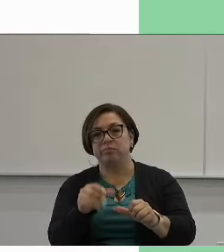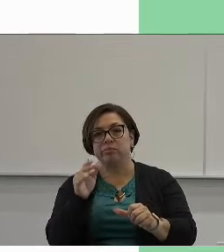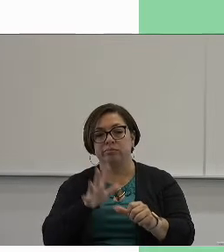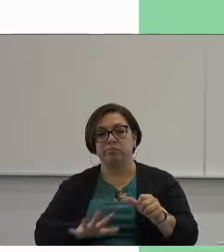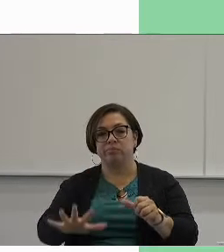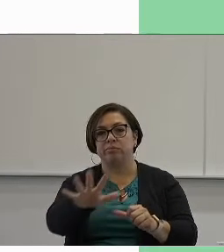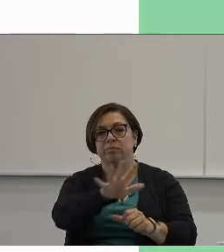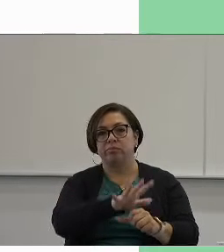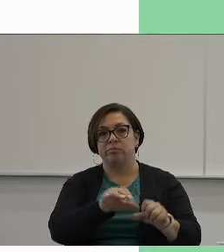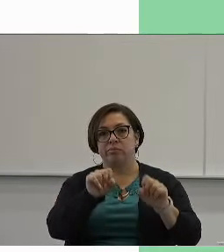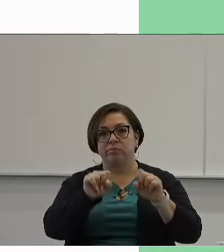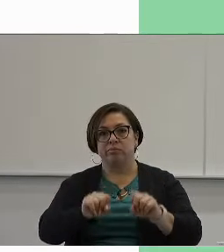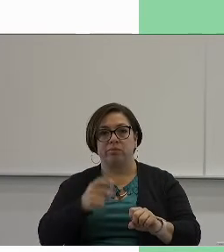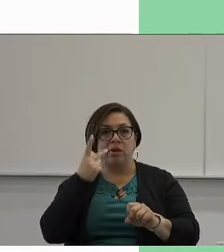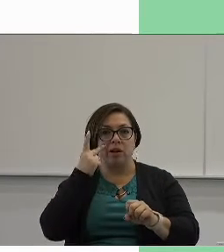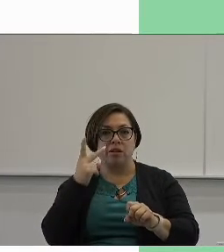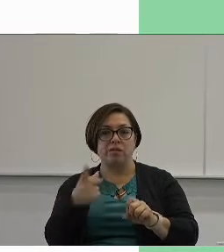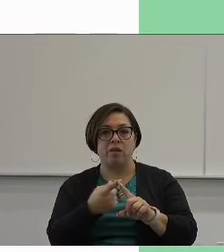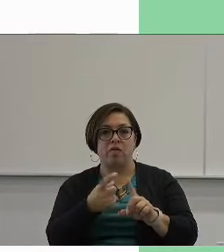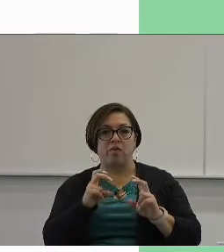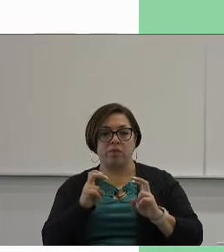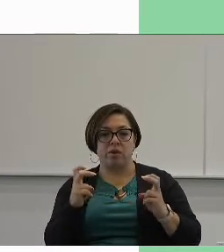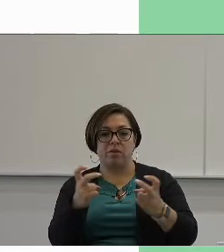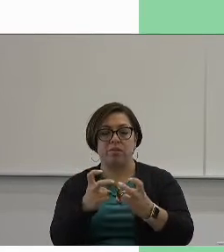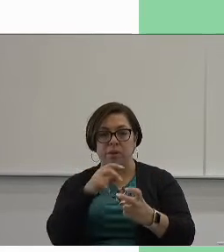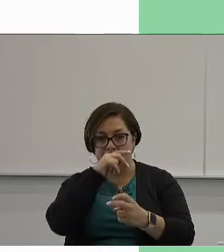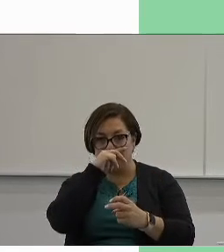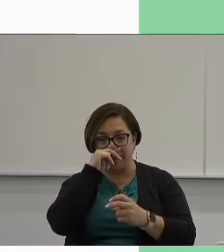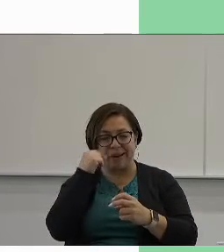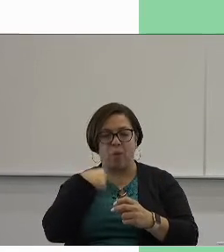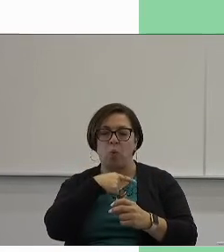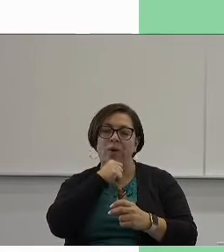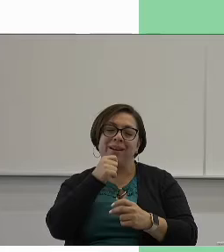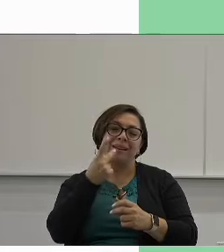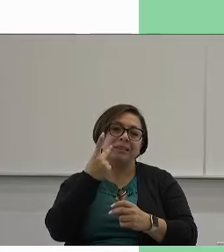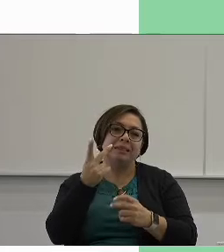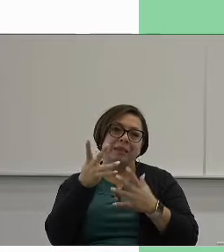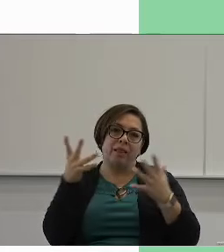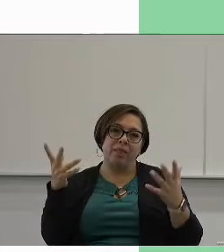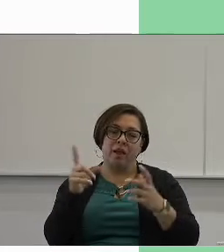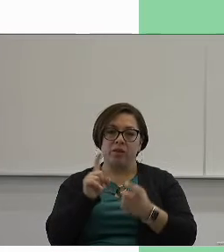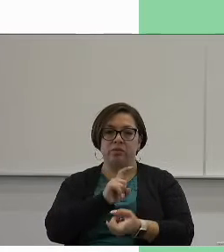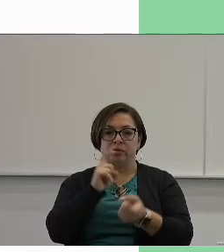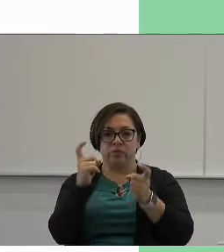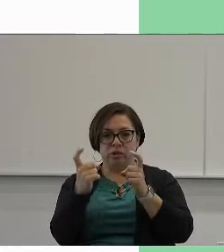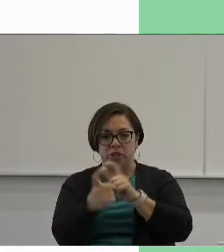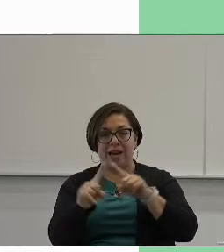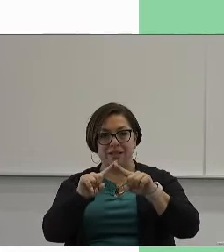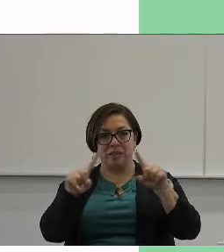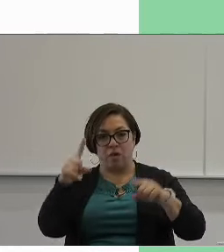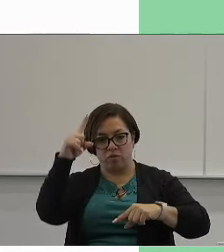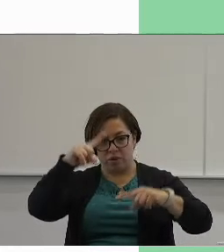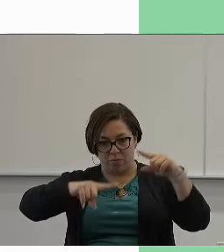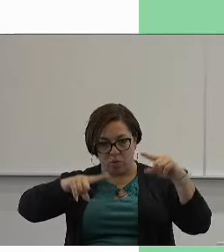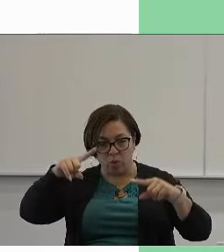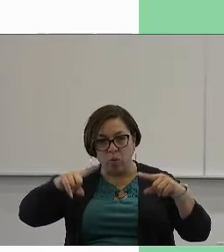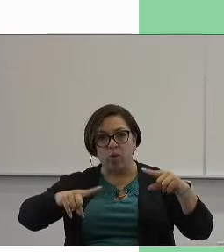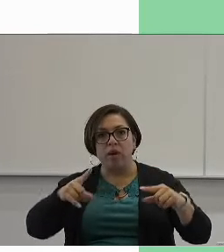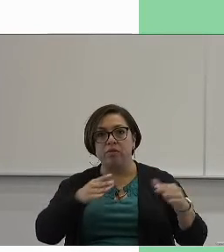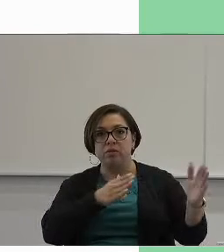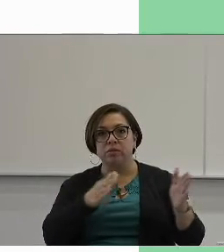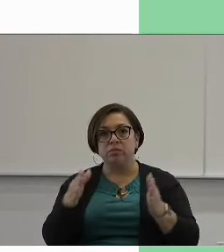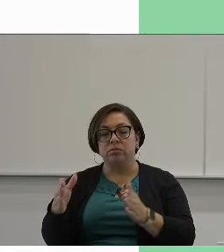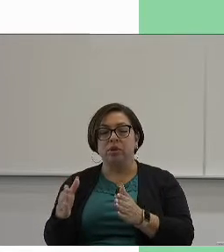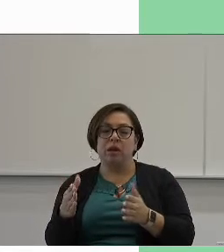see from the committee today. So overall, we're not going to see a lot of change or difference in demographic breakdown among the plans. It's really just